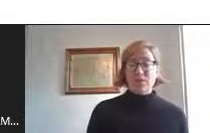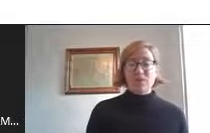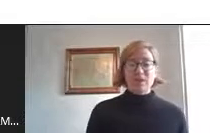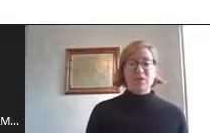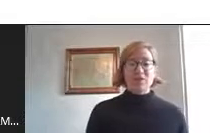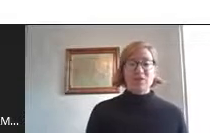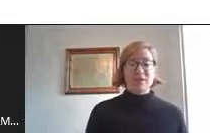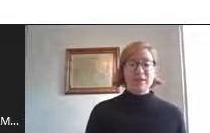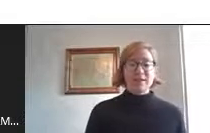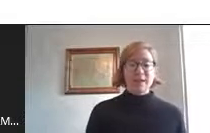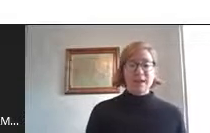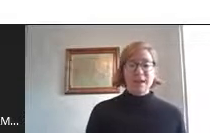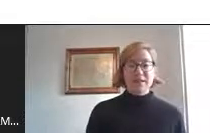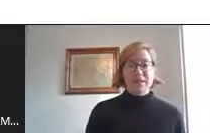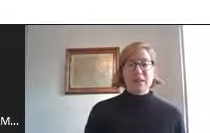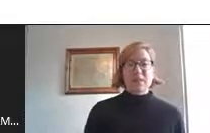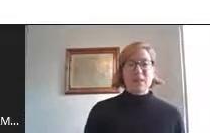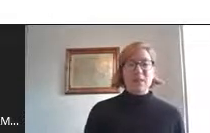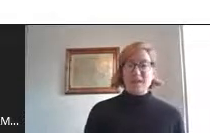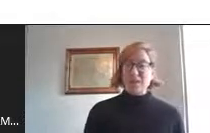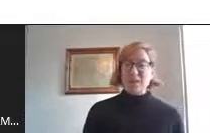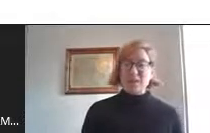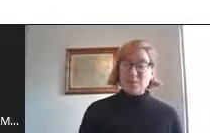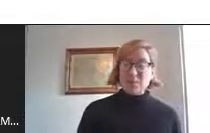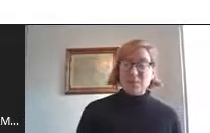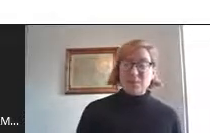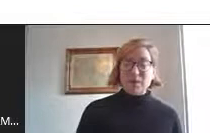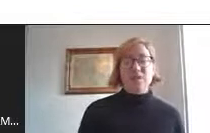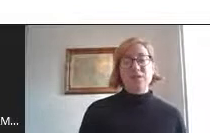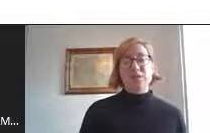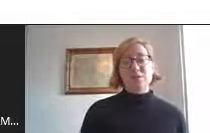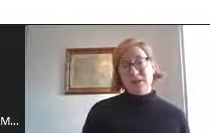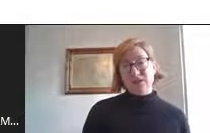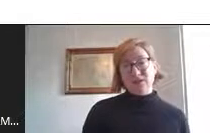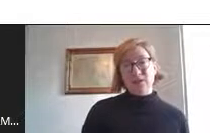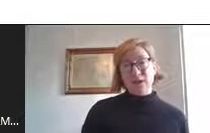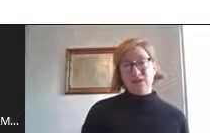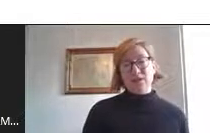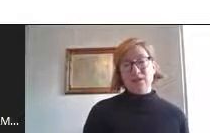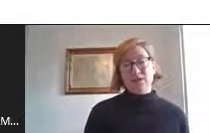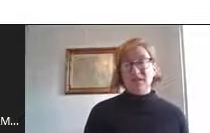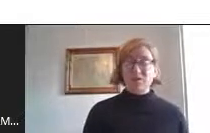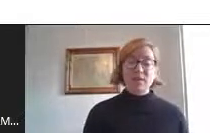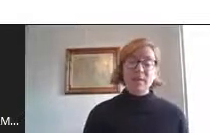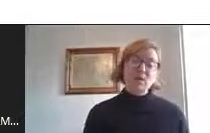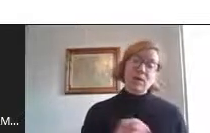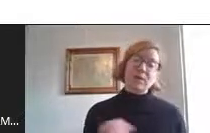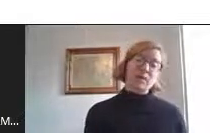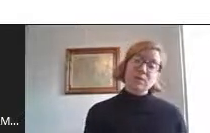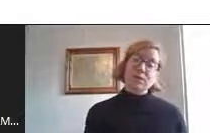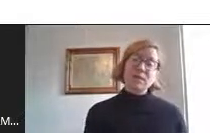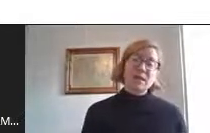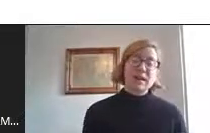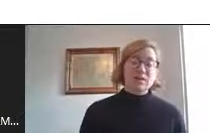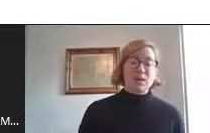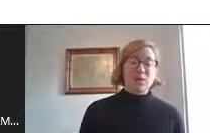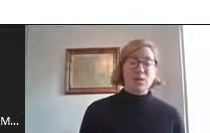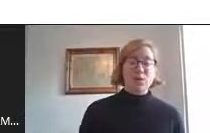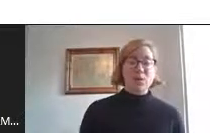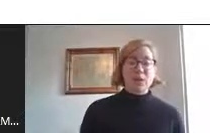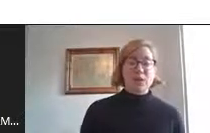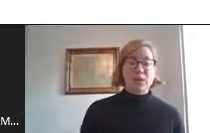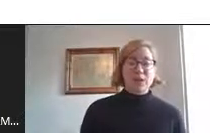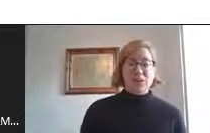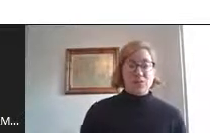for the register if they're too shy to say yes. Maybe they can use symbols, they could use Makaton. If the child is literate, they could write notes.